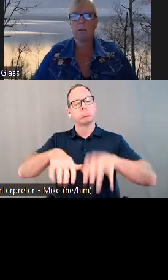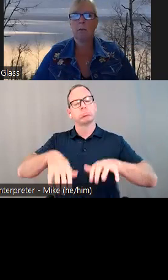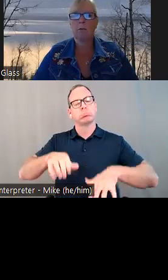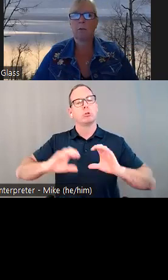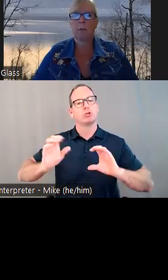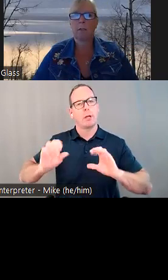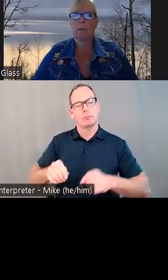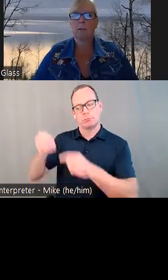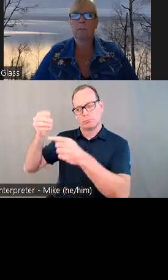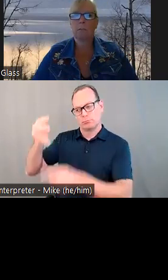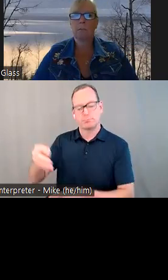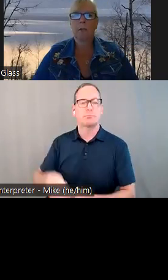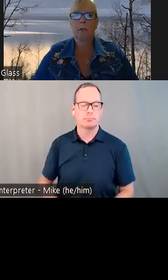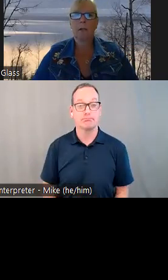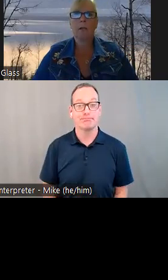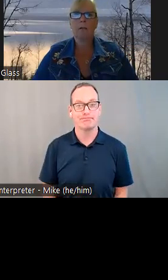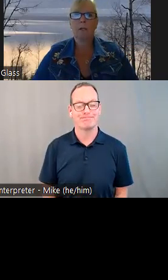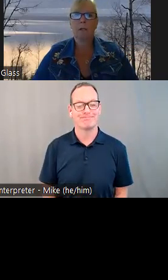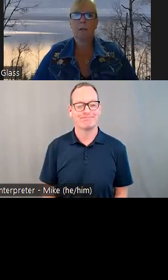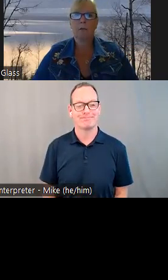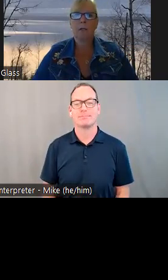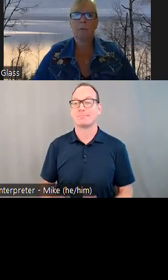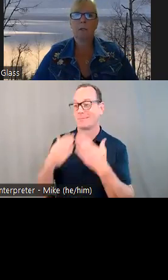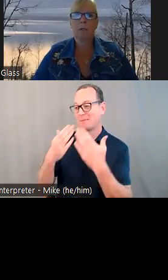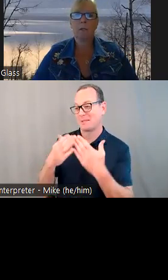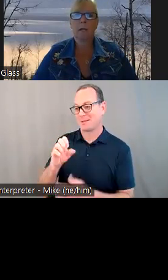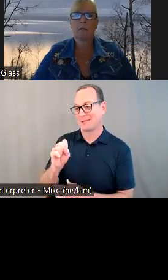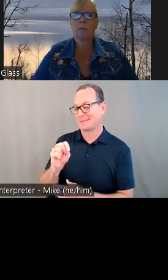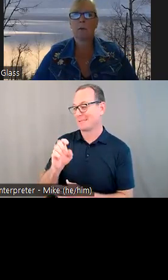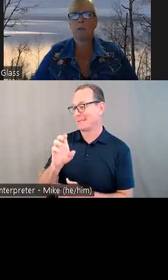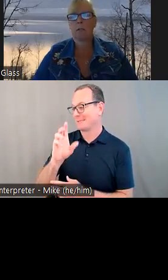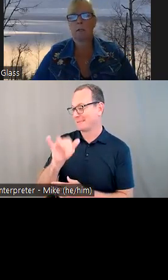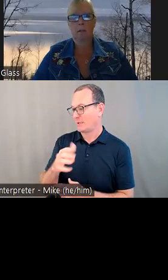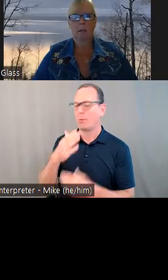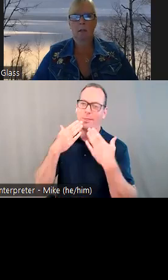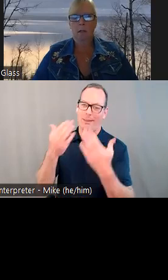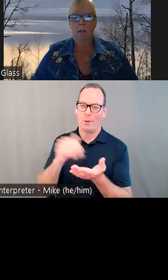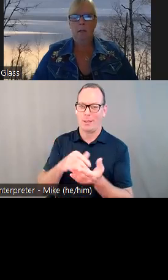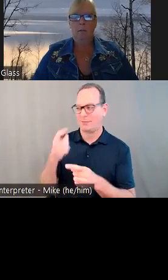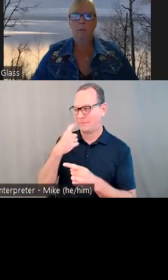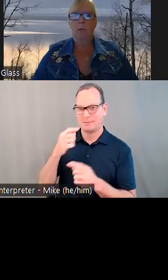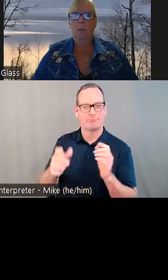look at some of those responses. And thank you, Stacy, again, for typing the tech support